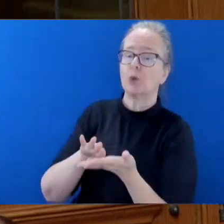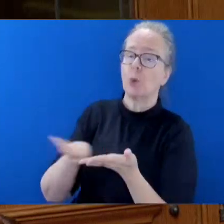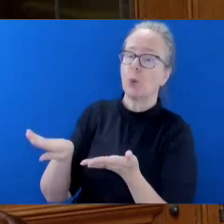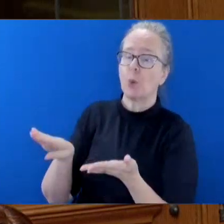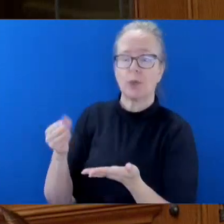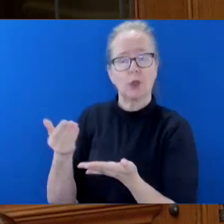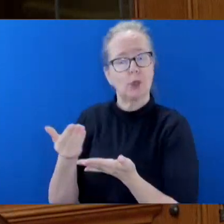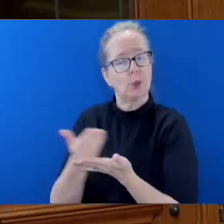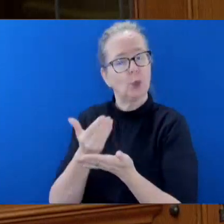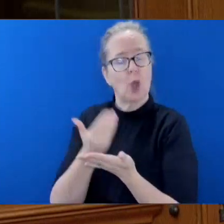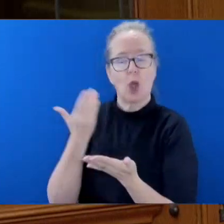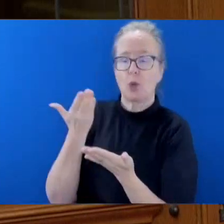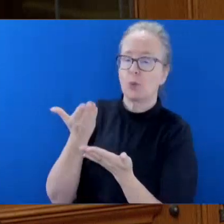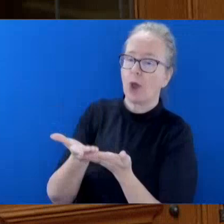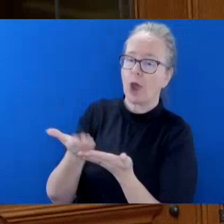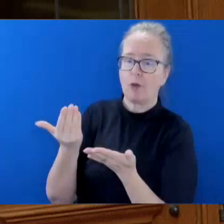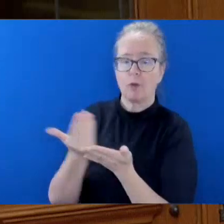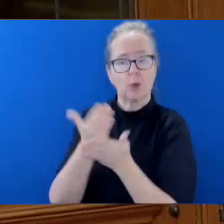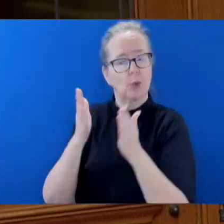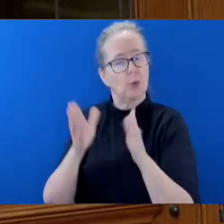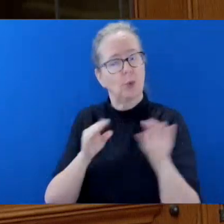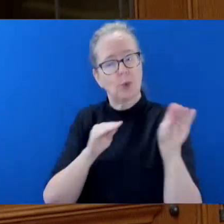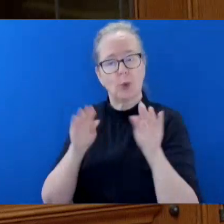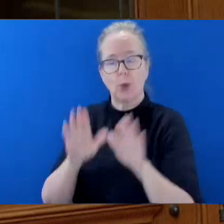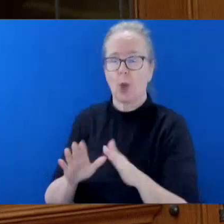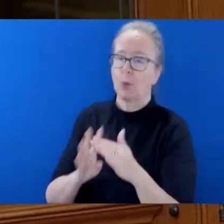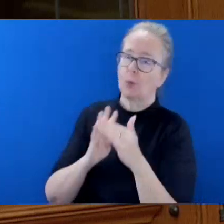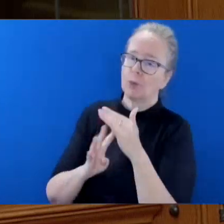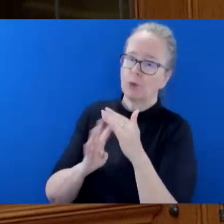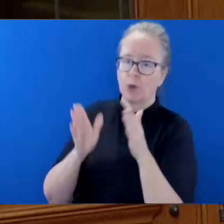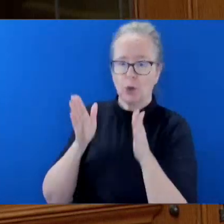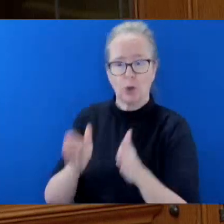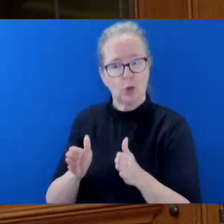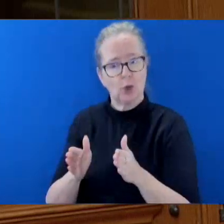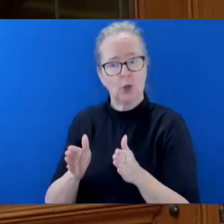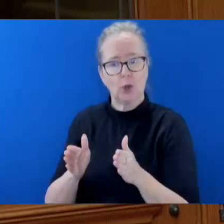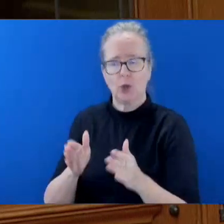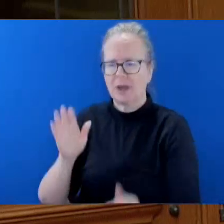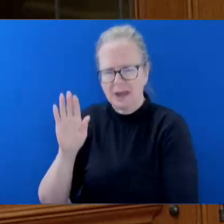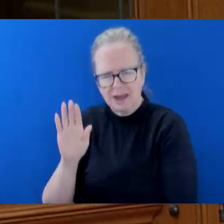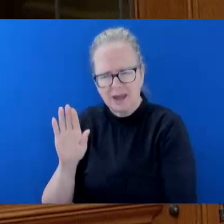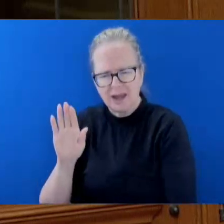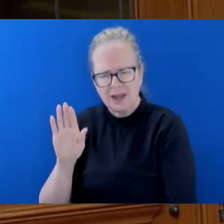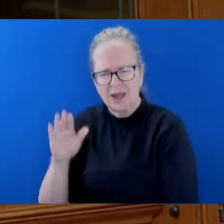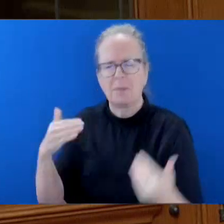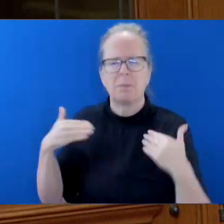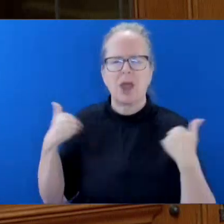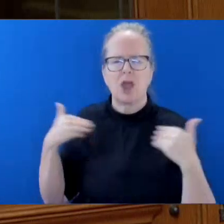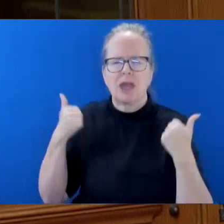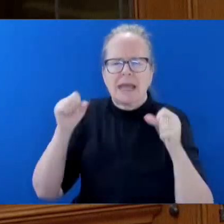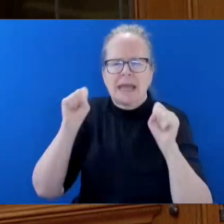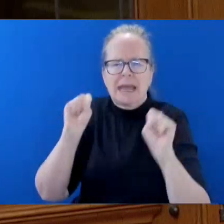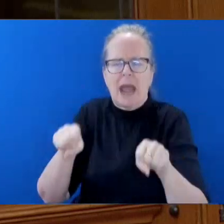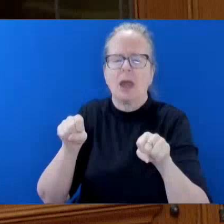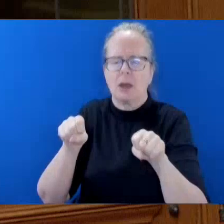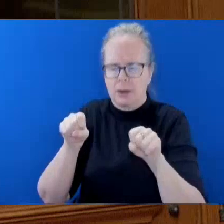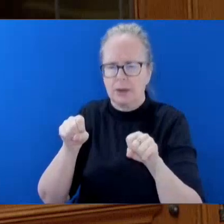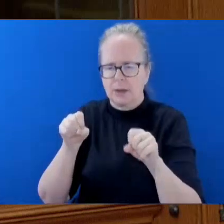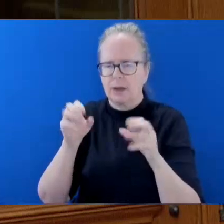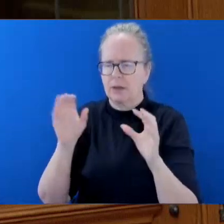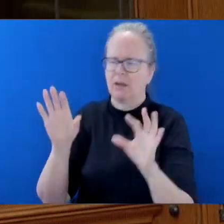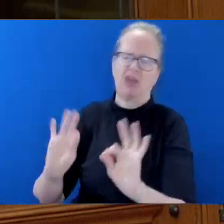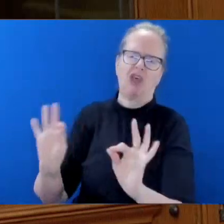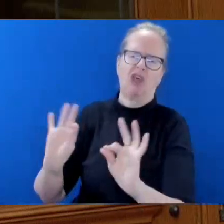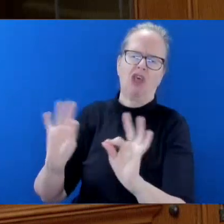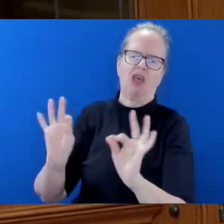This minister can try and dismiss that all he wants and make light of that all he wants. Mr. Speaker,